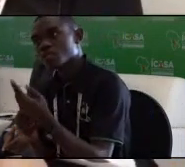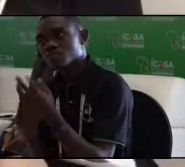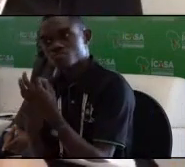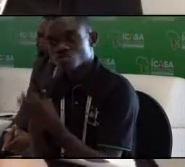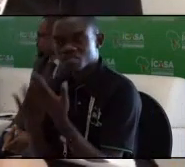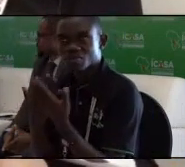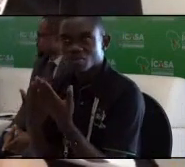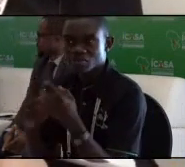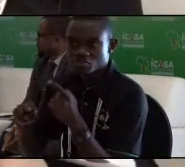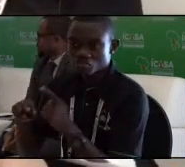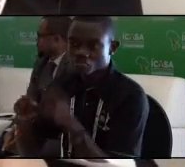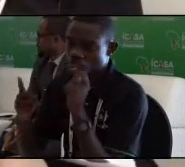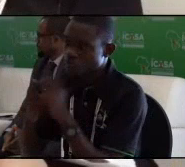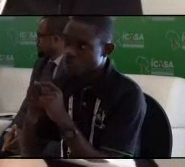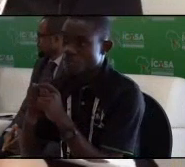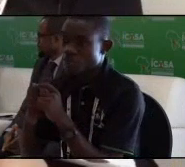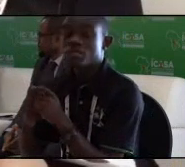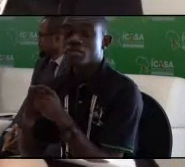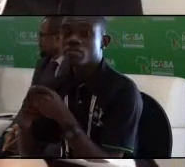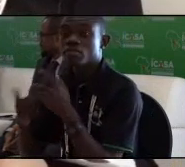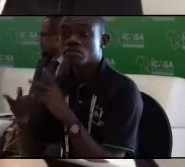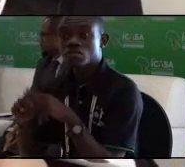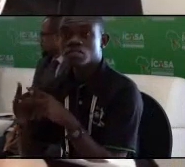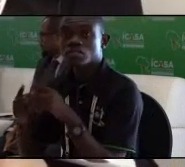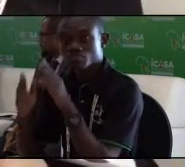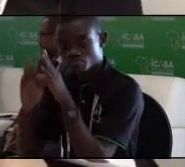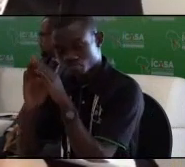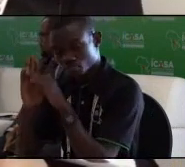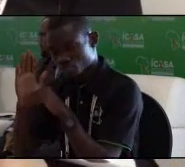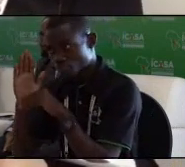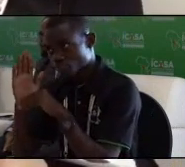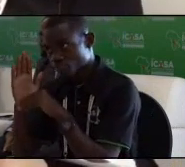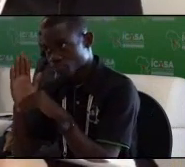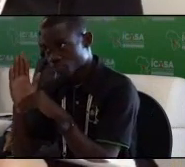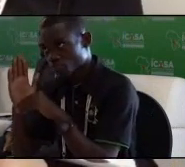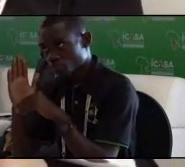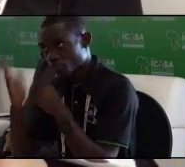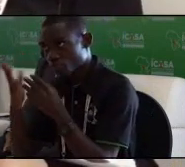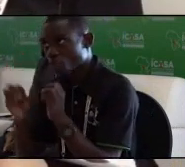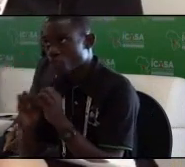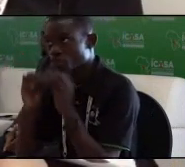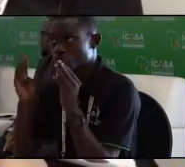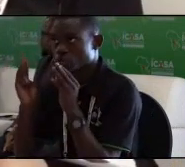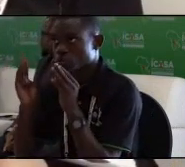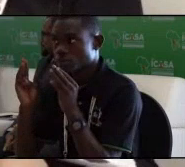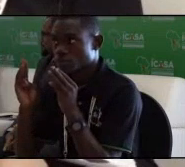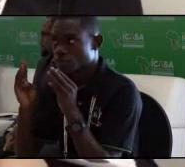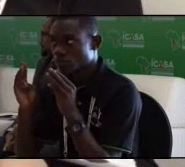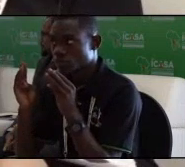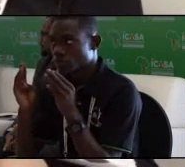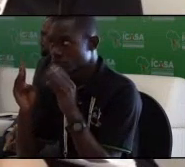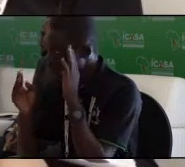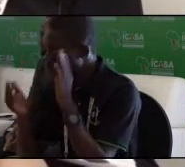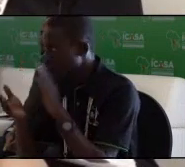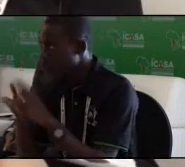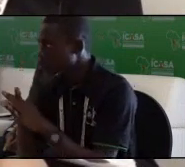both. The big issue is going to always be price. Yeah, when we had an opportunity for Chai,